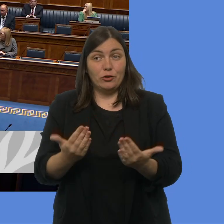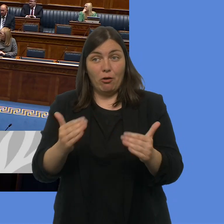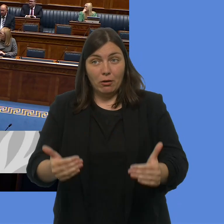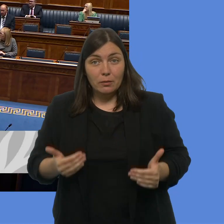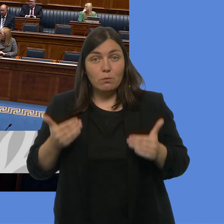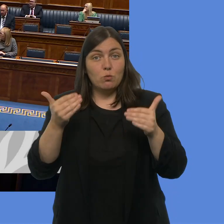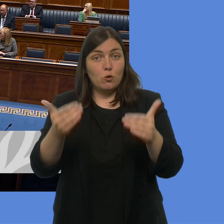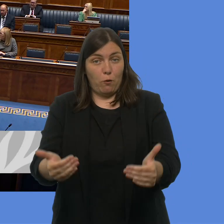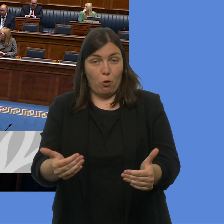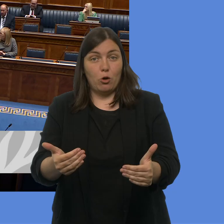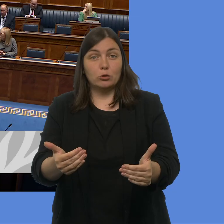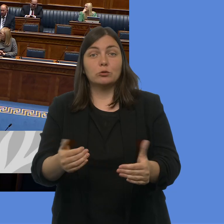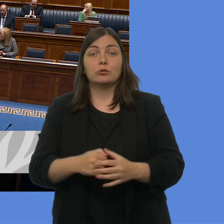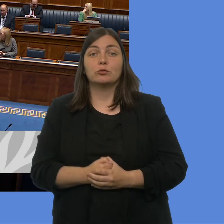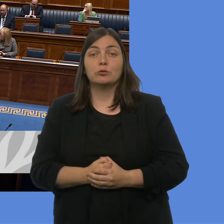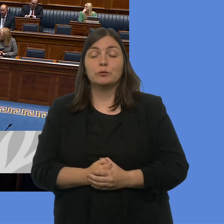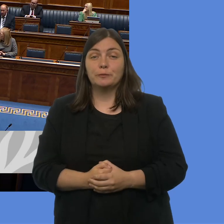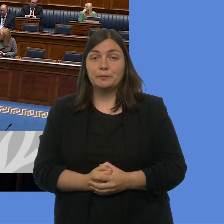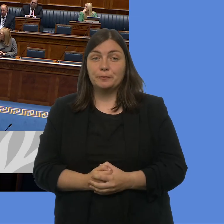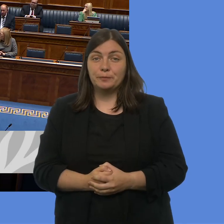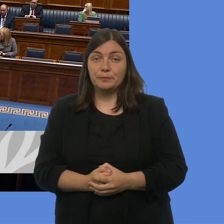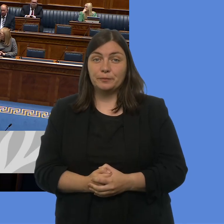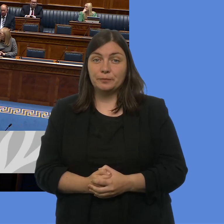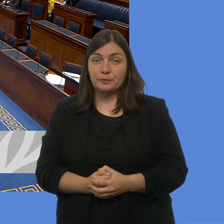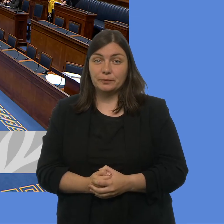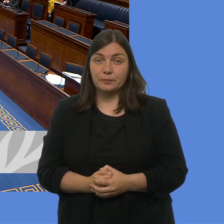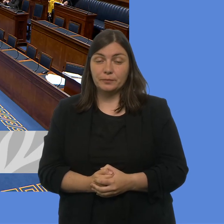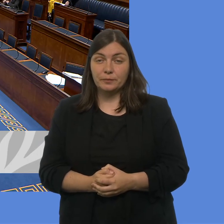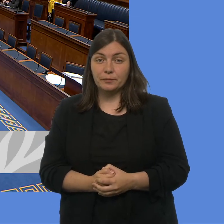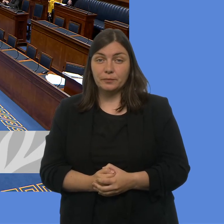next supplementary question, which is Mark Durkin.